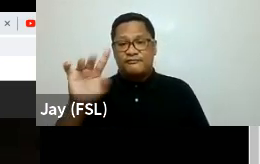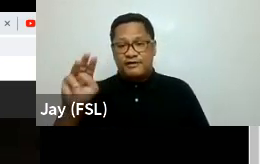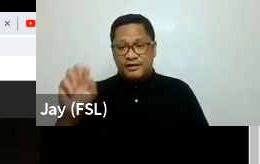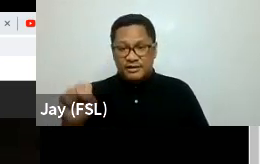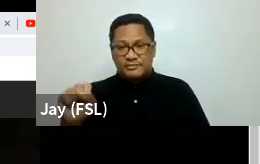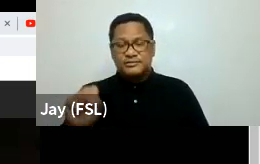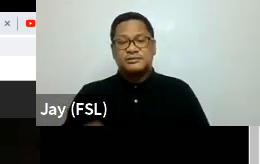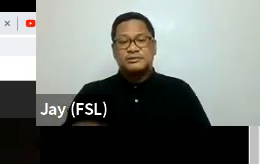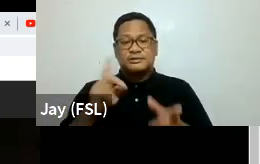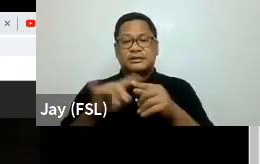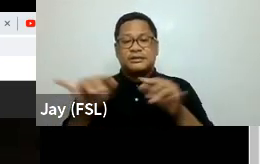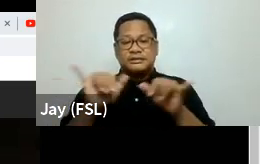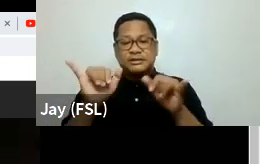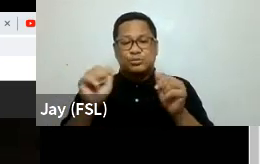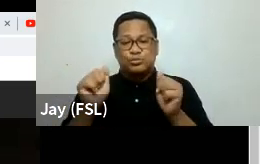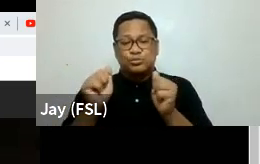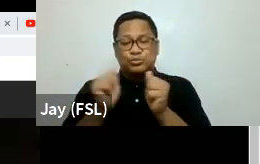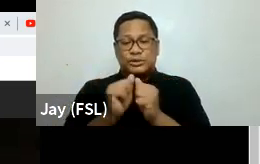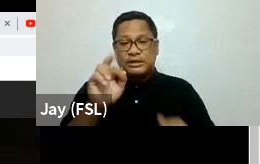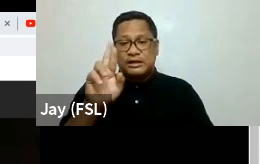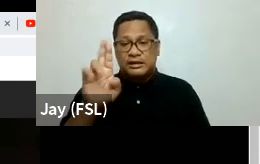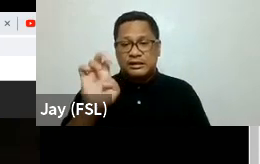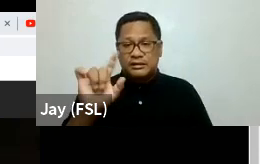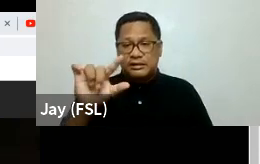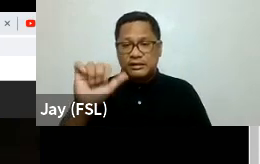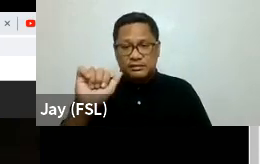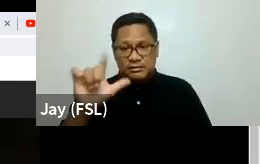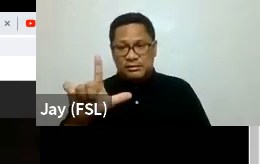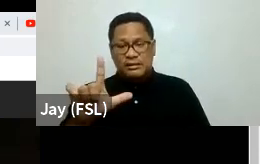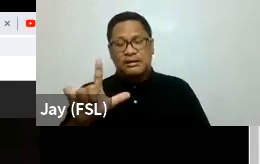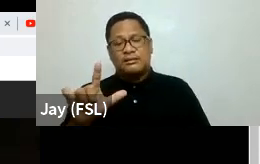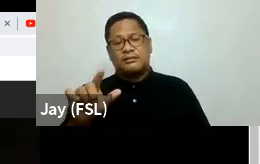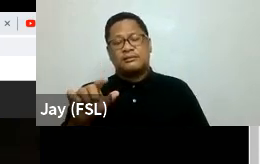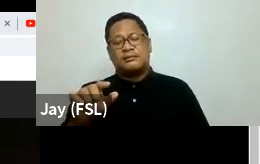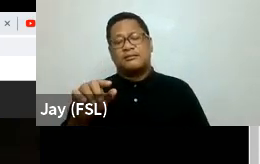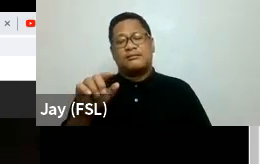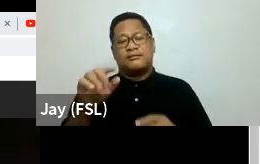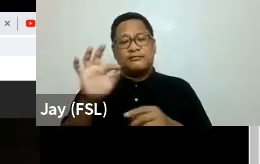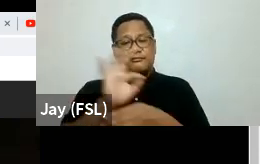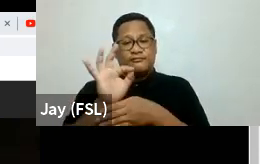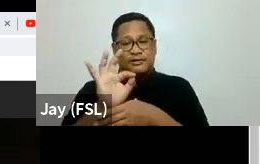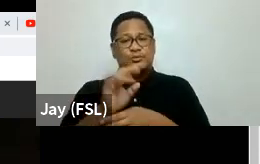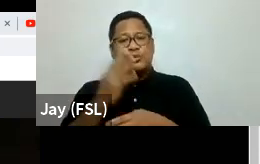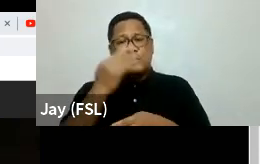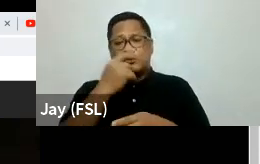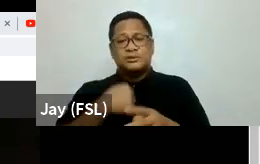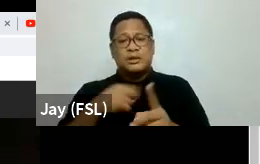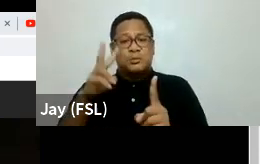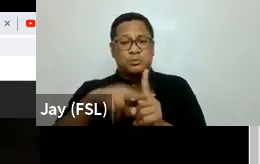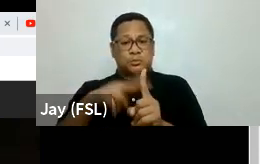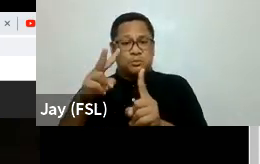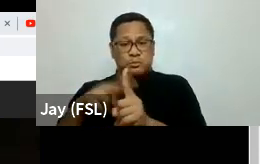sa Regal Films si Mother Lily, na-meet ko na rin siya kasi nag-a-apply ako eh.